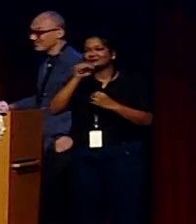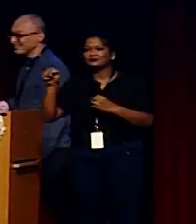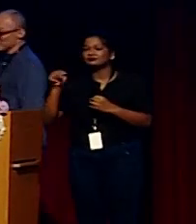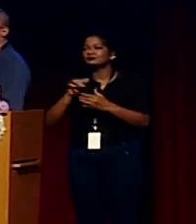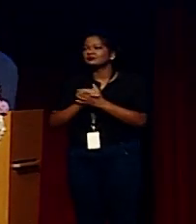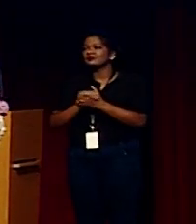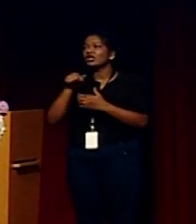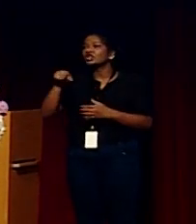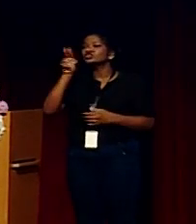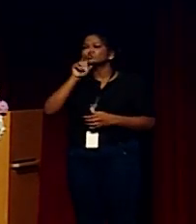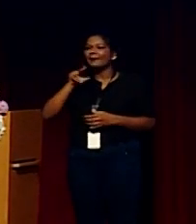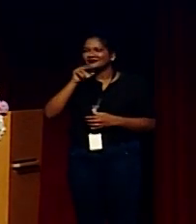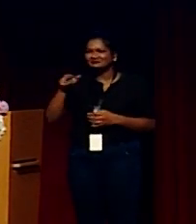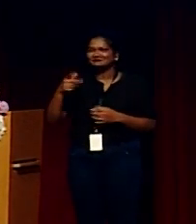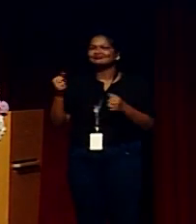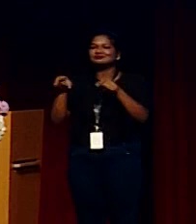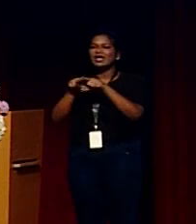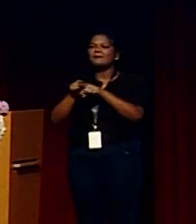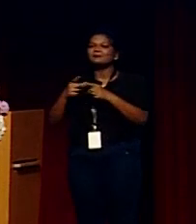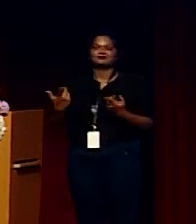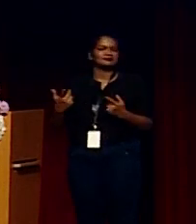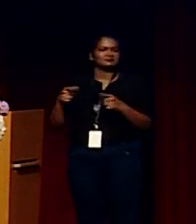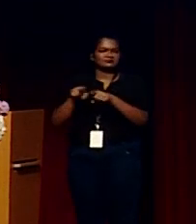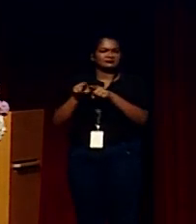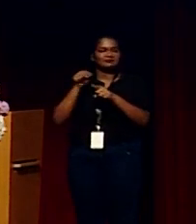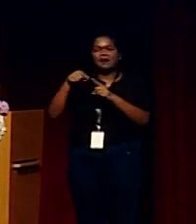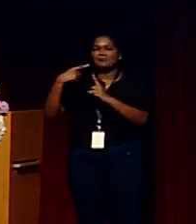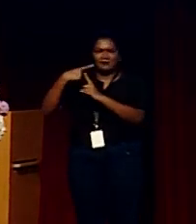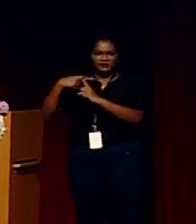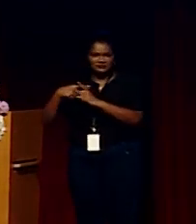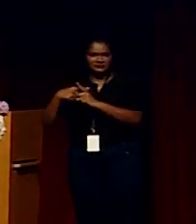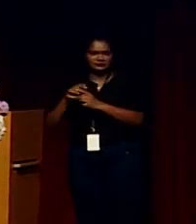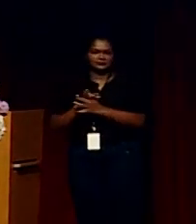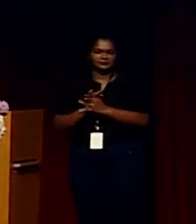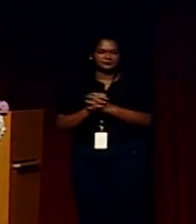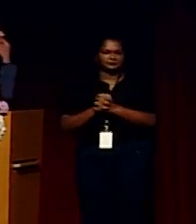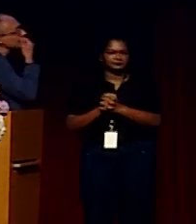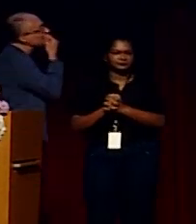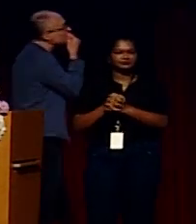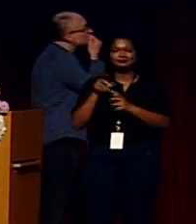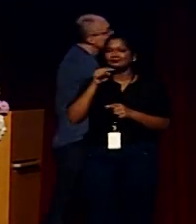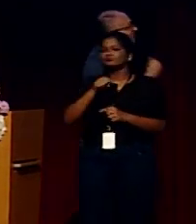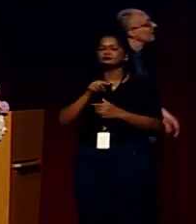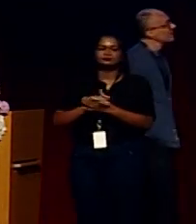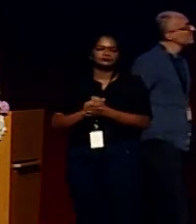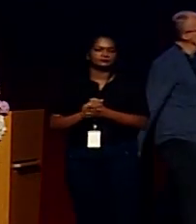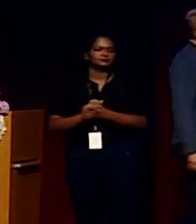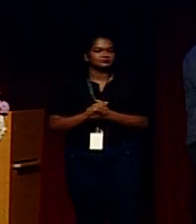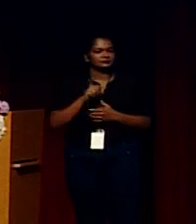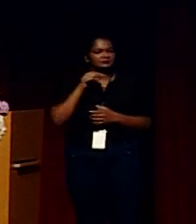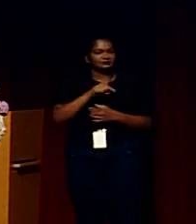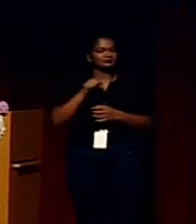what the speech rule engine does is it kind of parses this input, and then